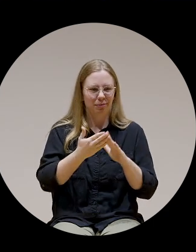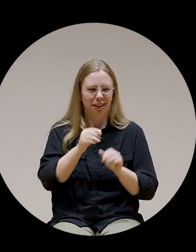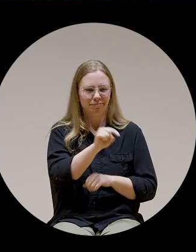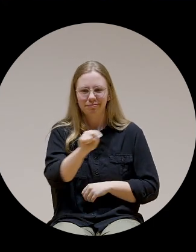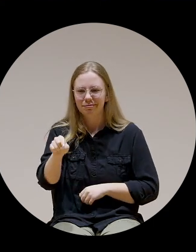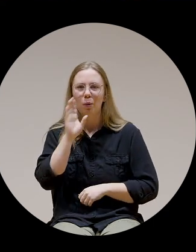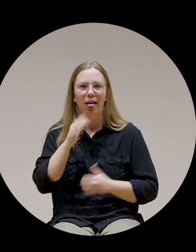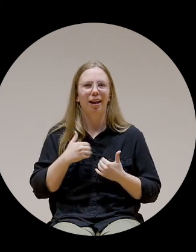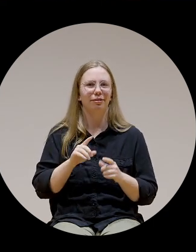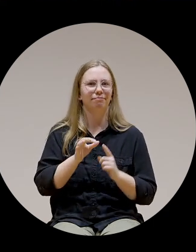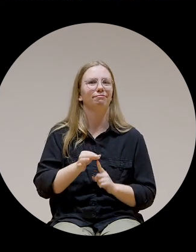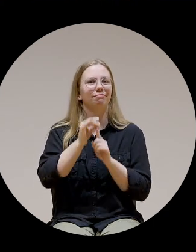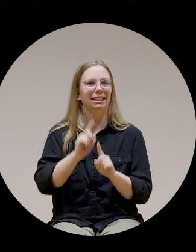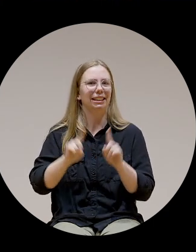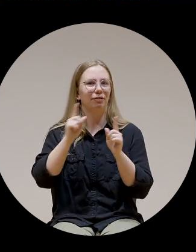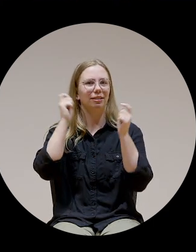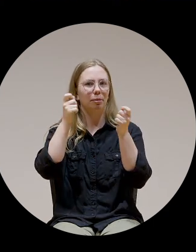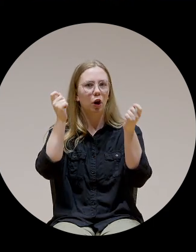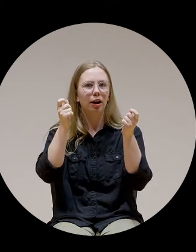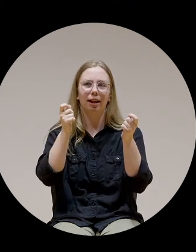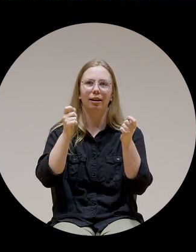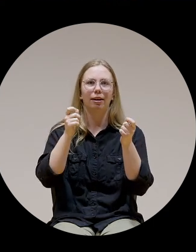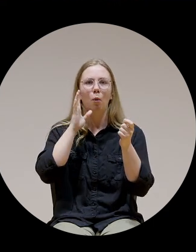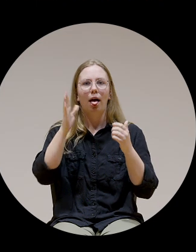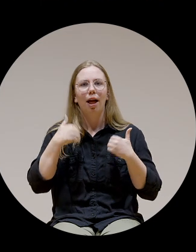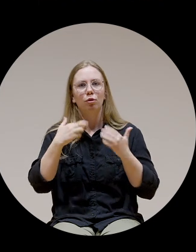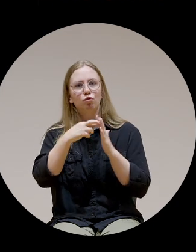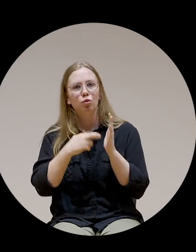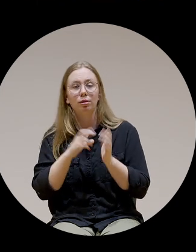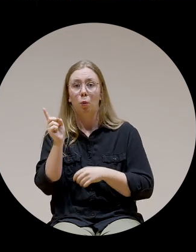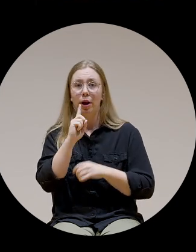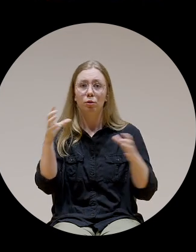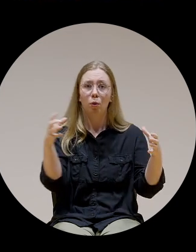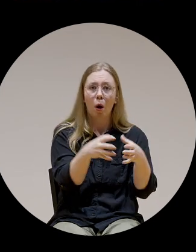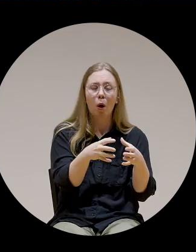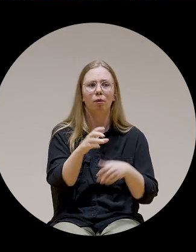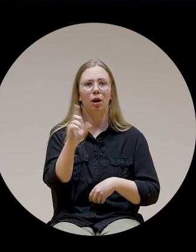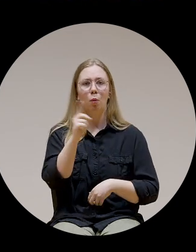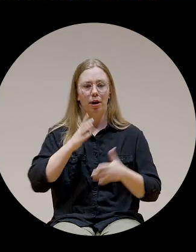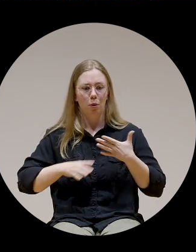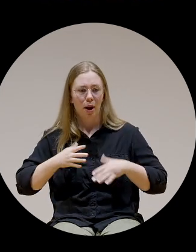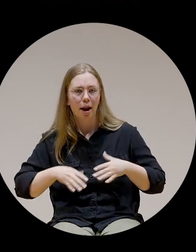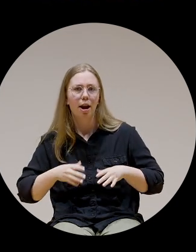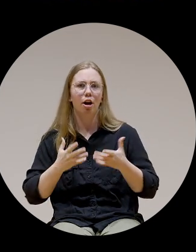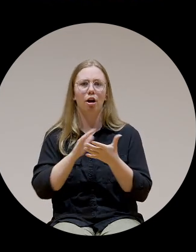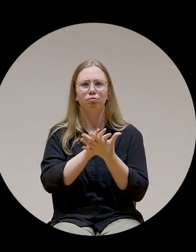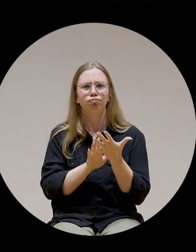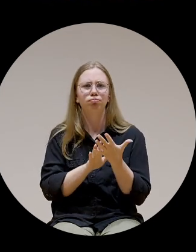might include where you go for those ceremonies, what you wear for them, sacred objects that you use. And so